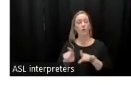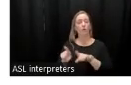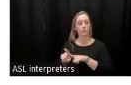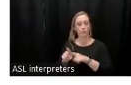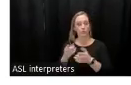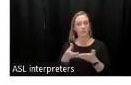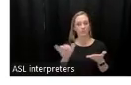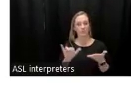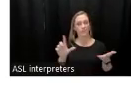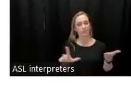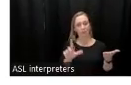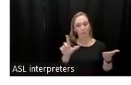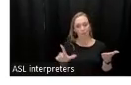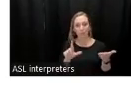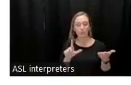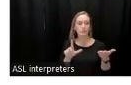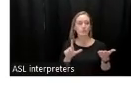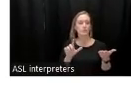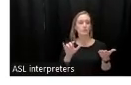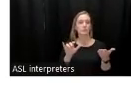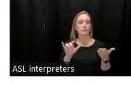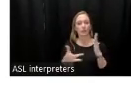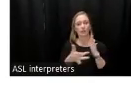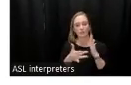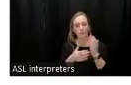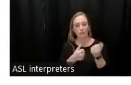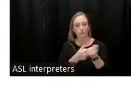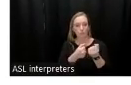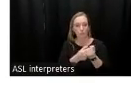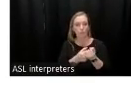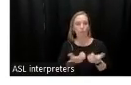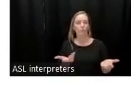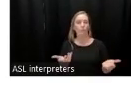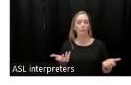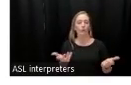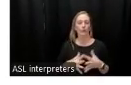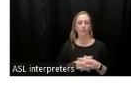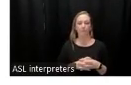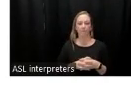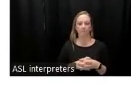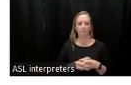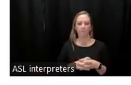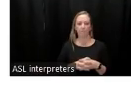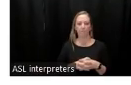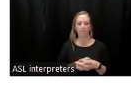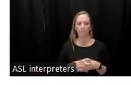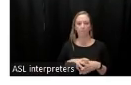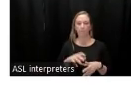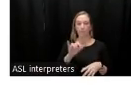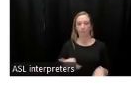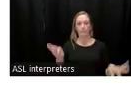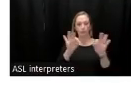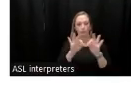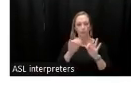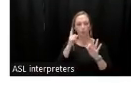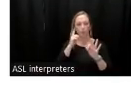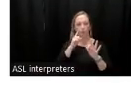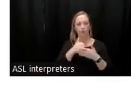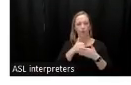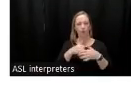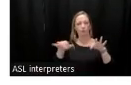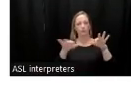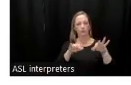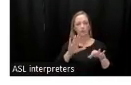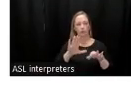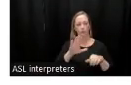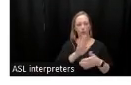like libraries and IT support. So that's important for characterizing your institution and